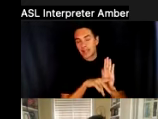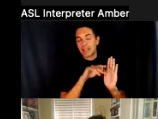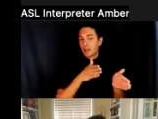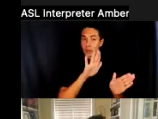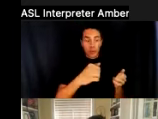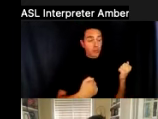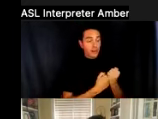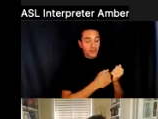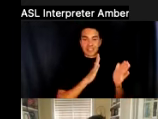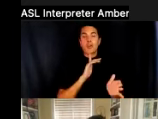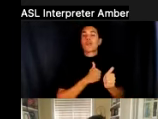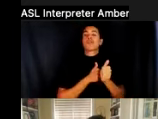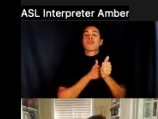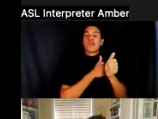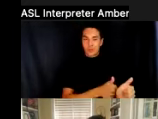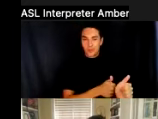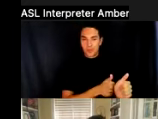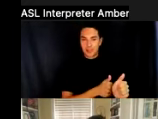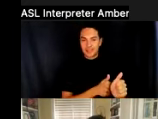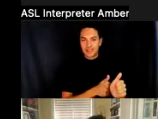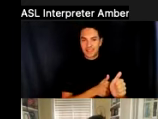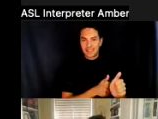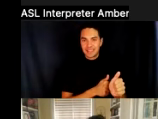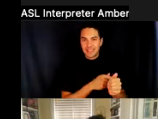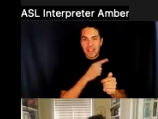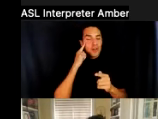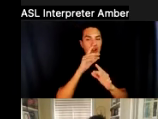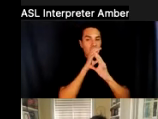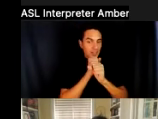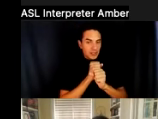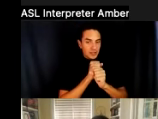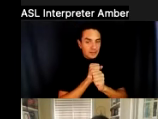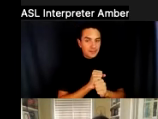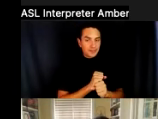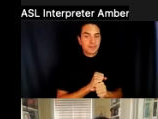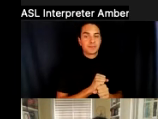are following what the guidelines are for confidentiality.